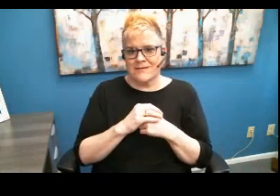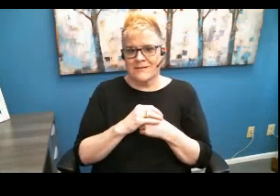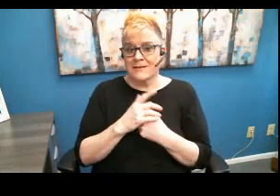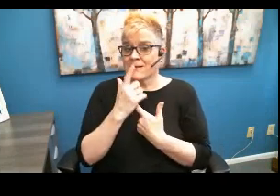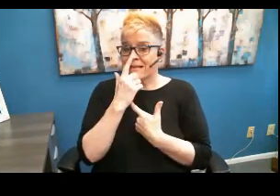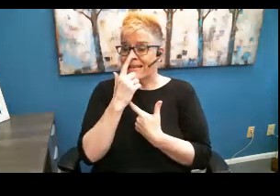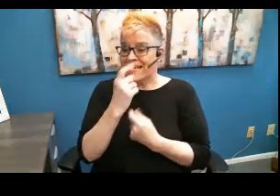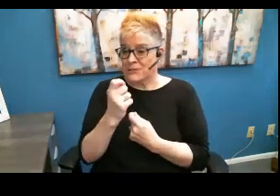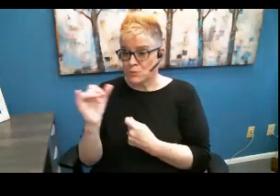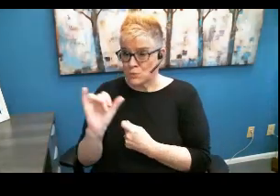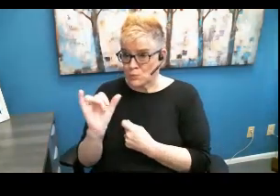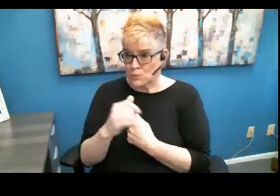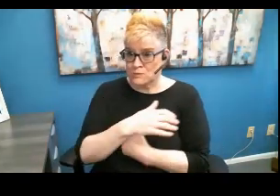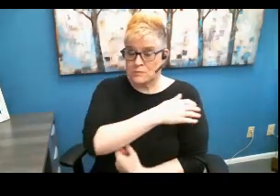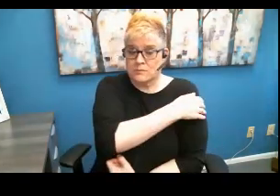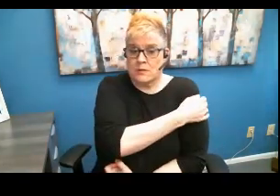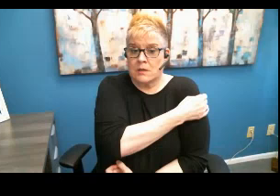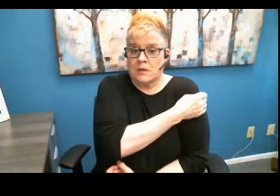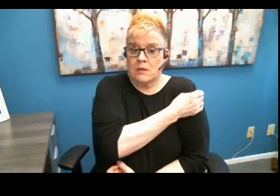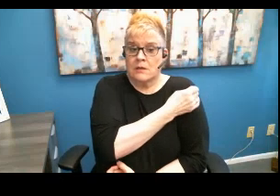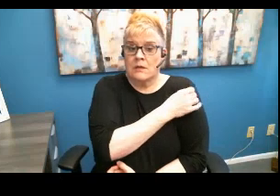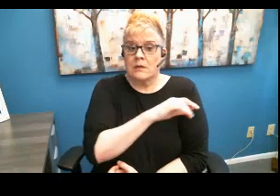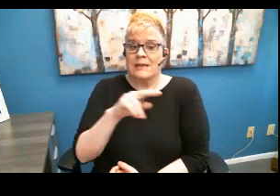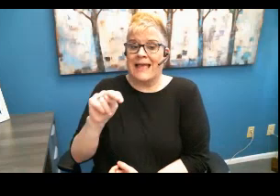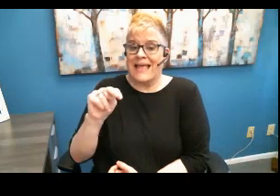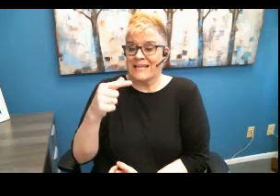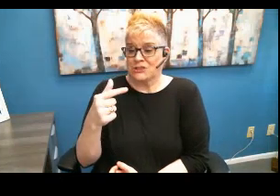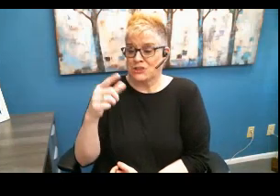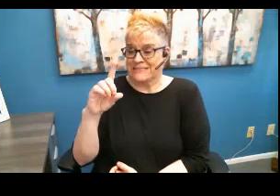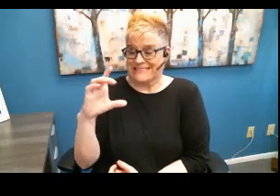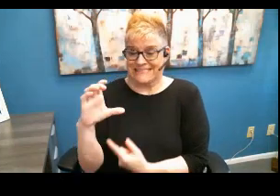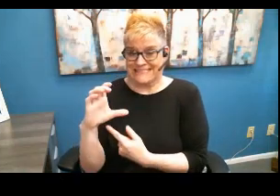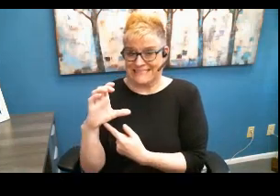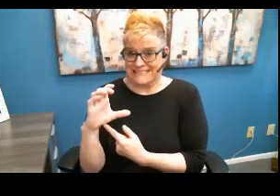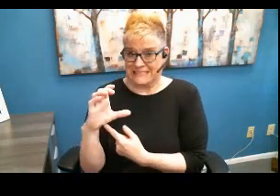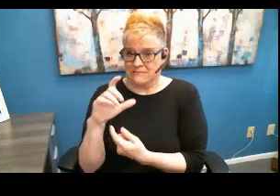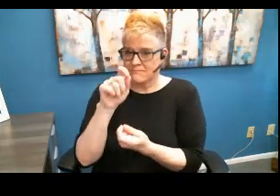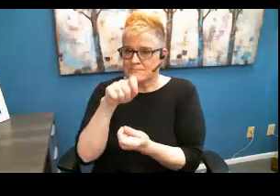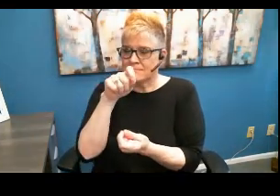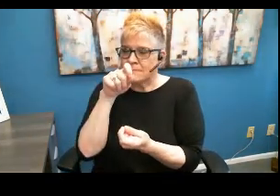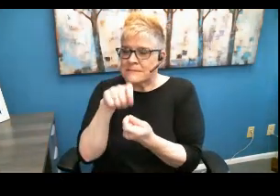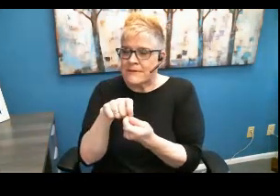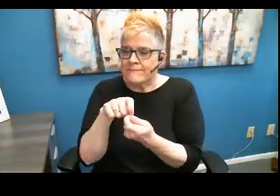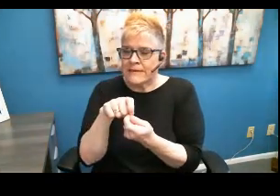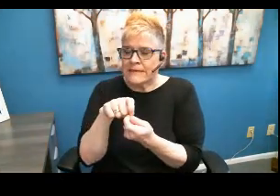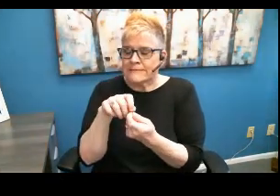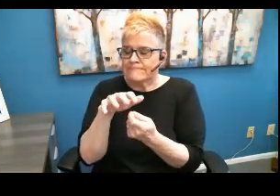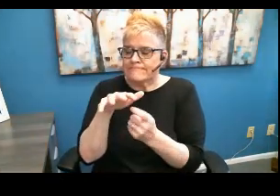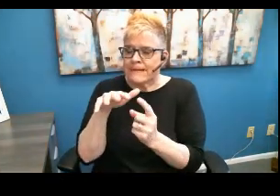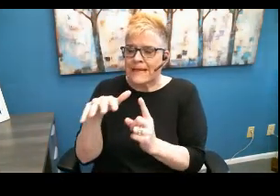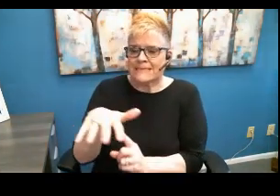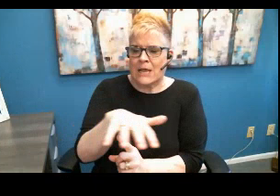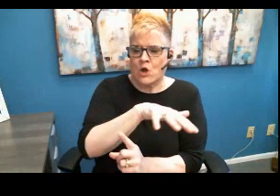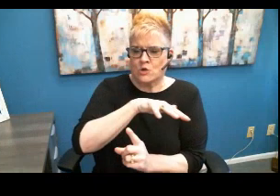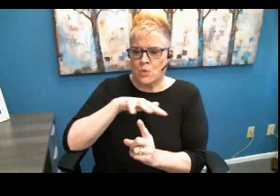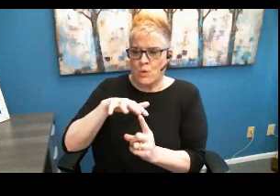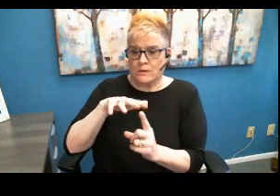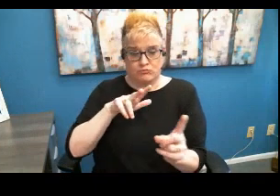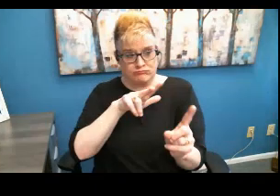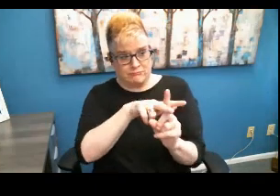is that as an NGDC, we have specific service territories. So we apply for certificates